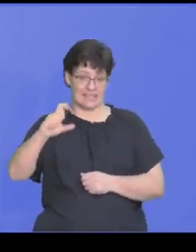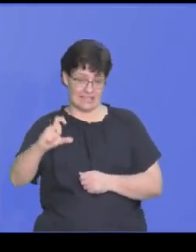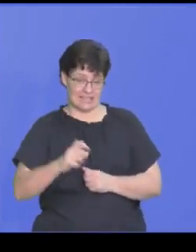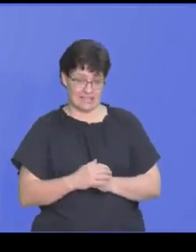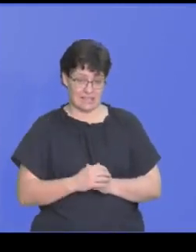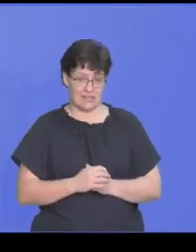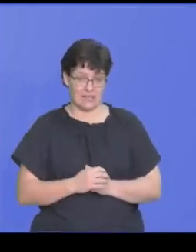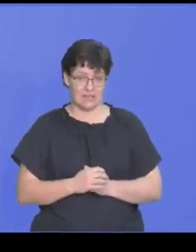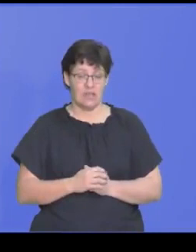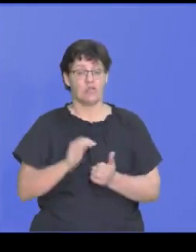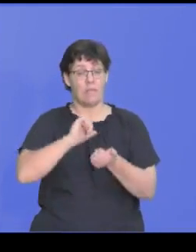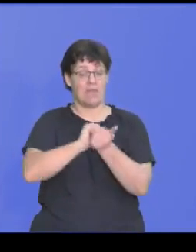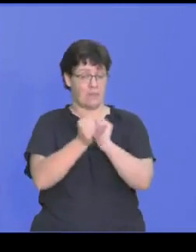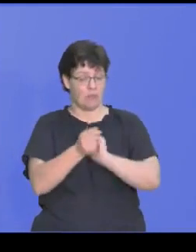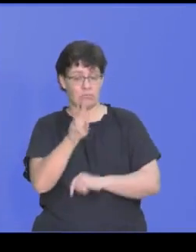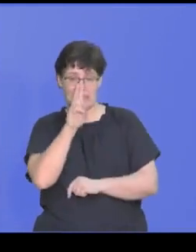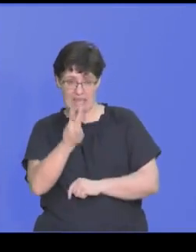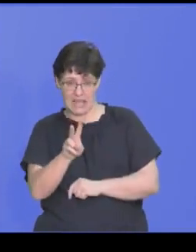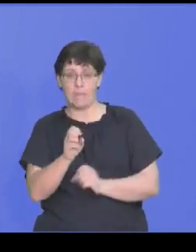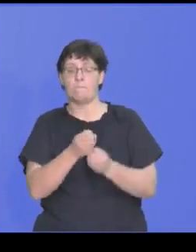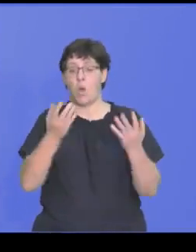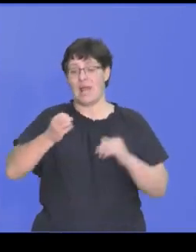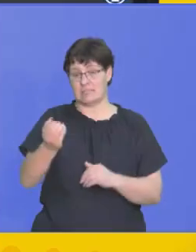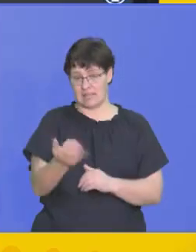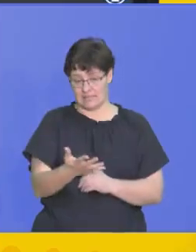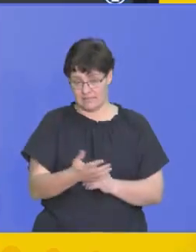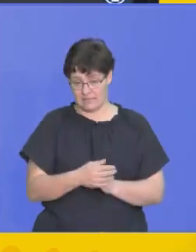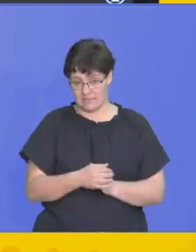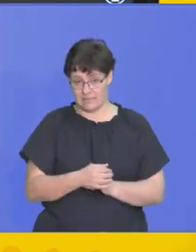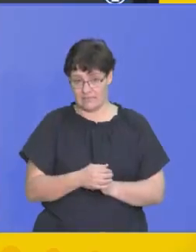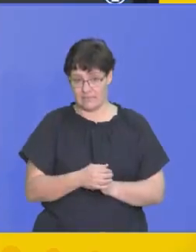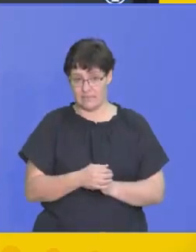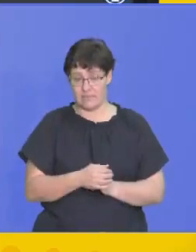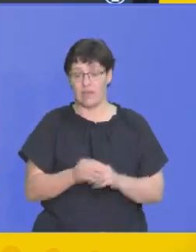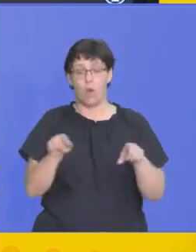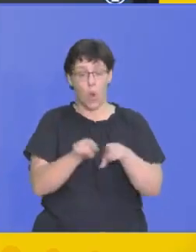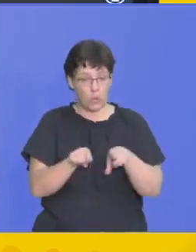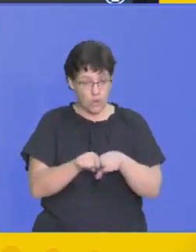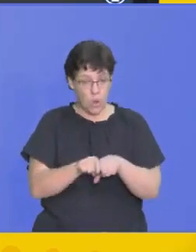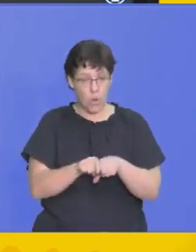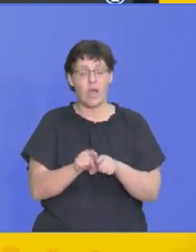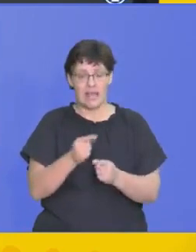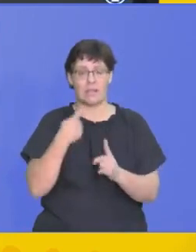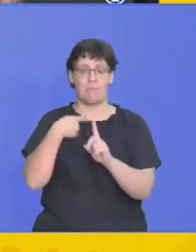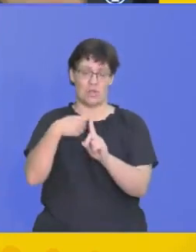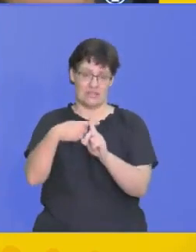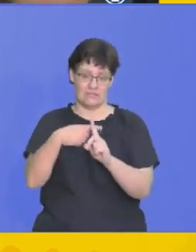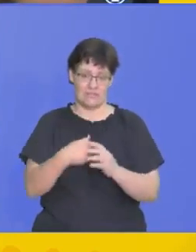cents. So mathematically, I can see that it's going more expensive, and also the fact that it is